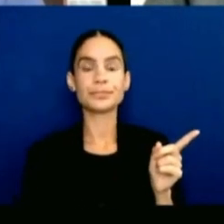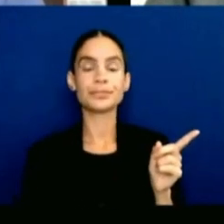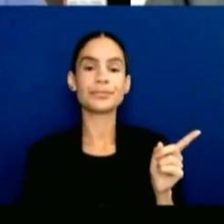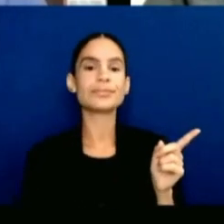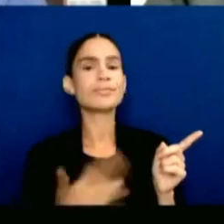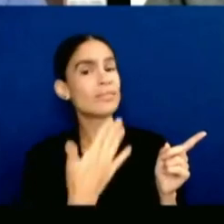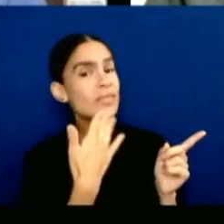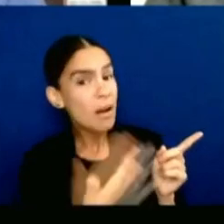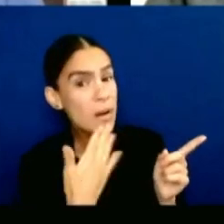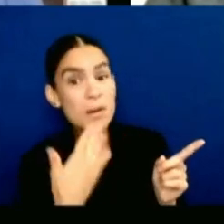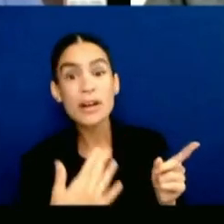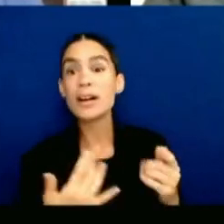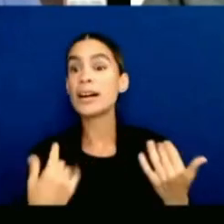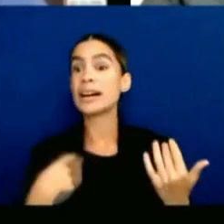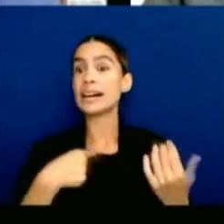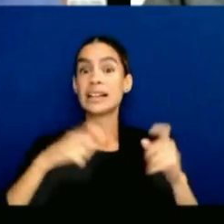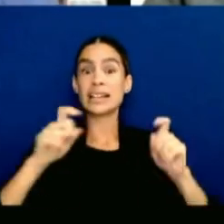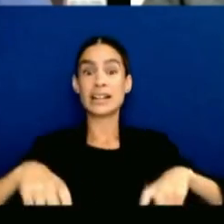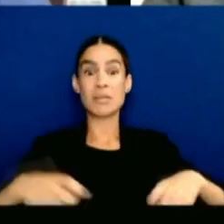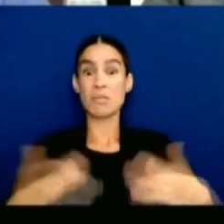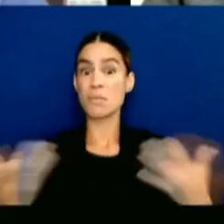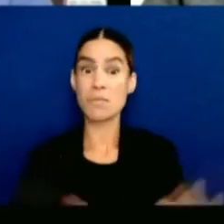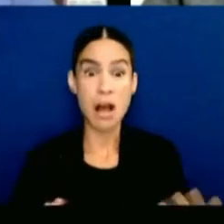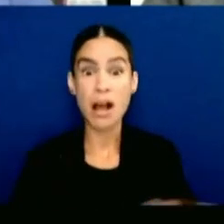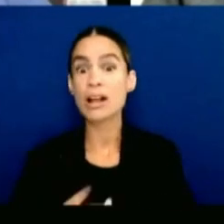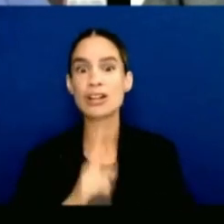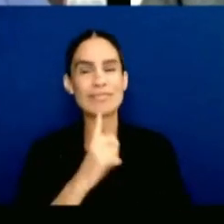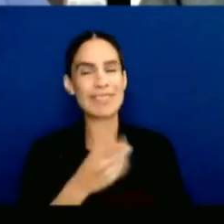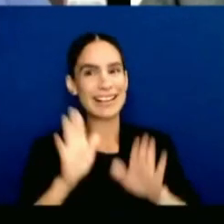question, was that this is